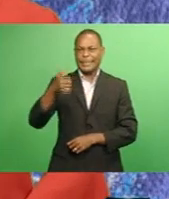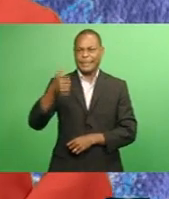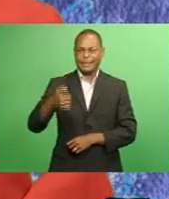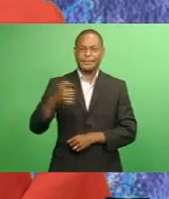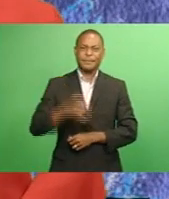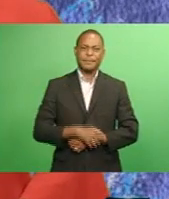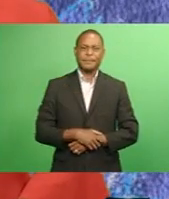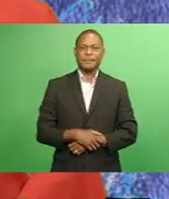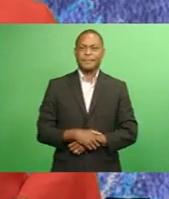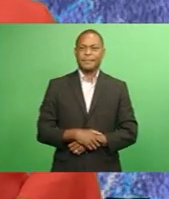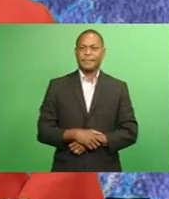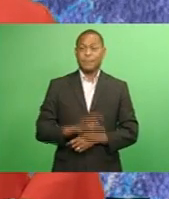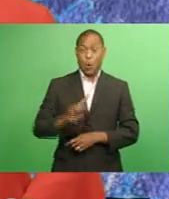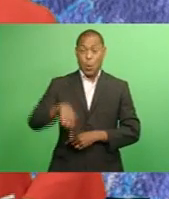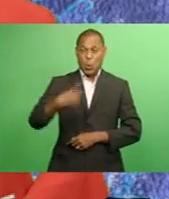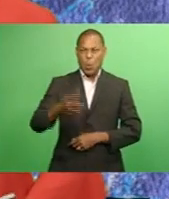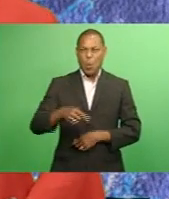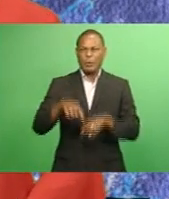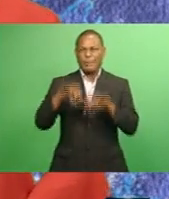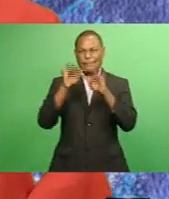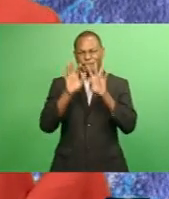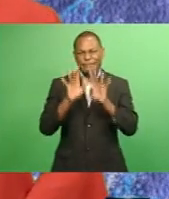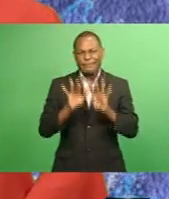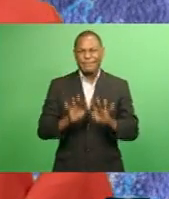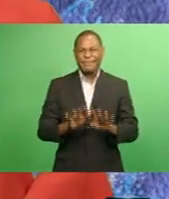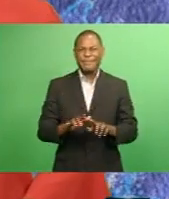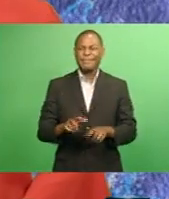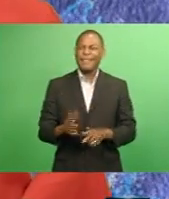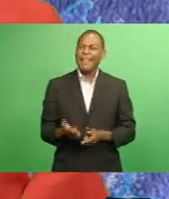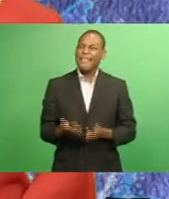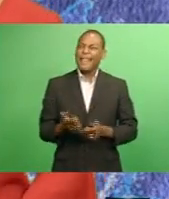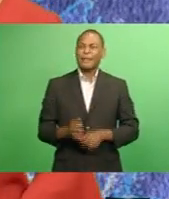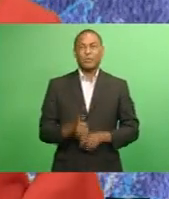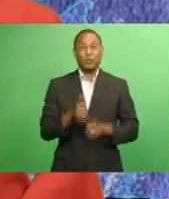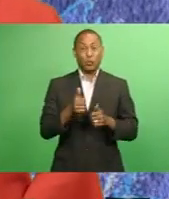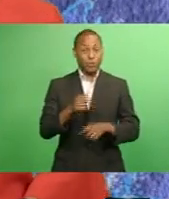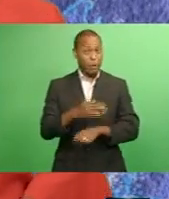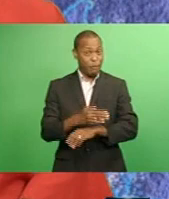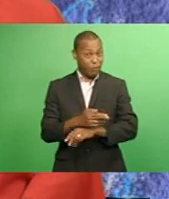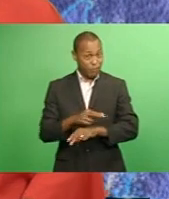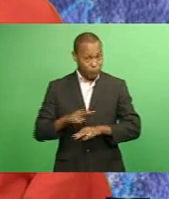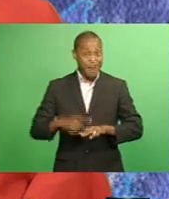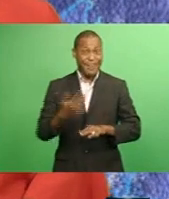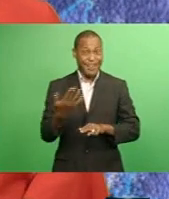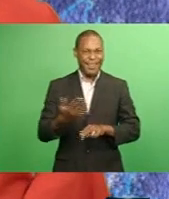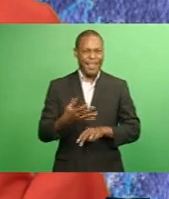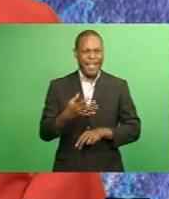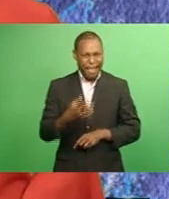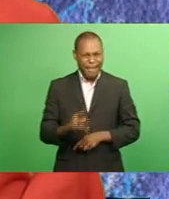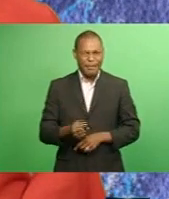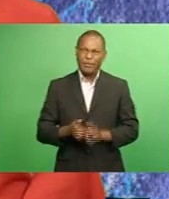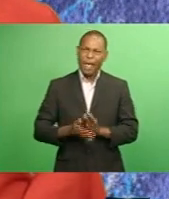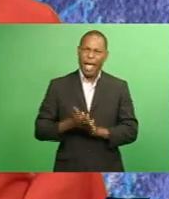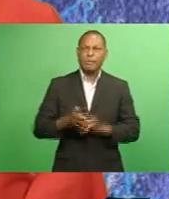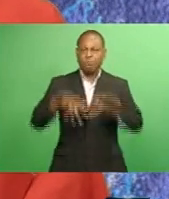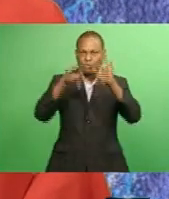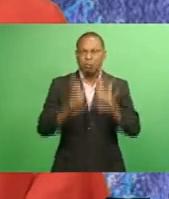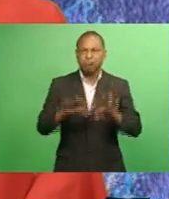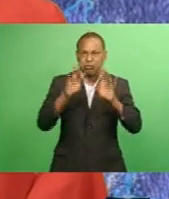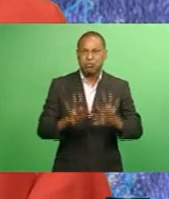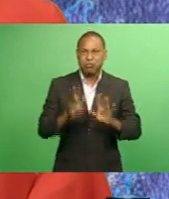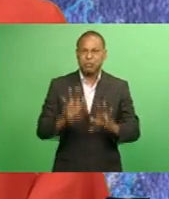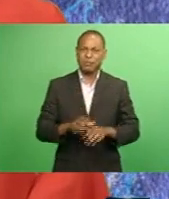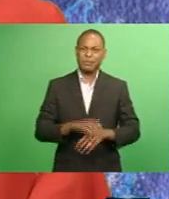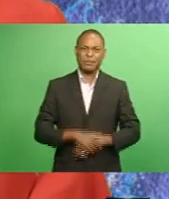tomorrow, light showers will be surrounding us on Good Friday, which means there is high possibility of heavy showers.